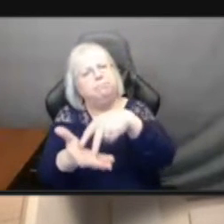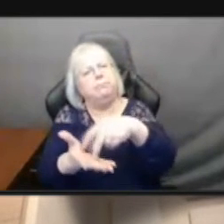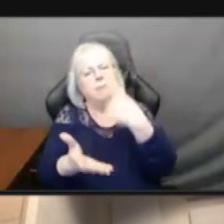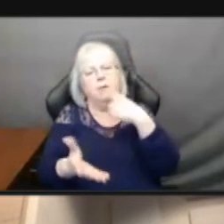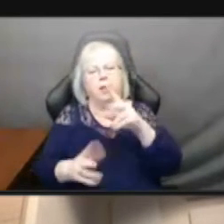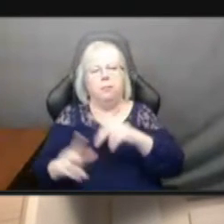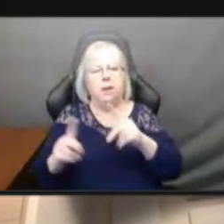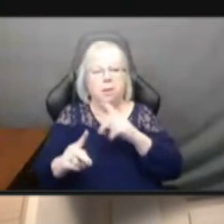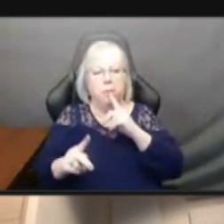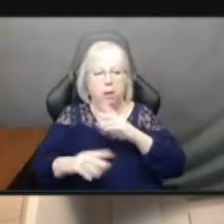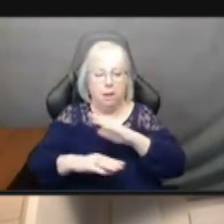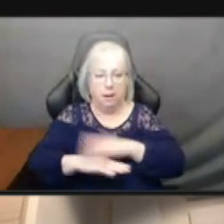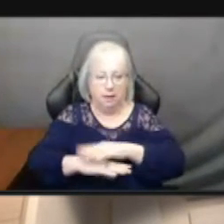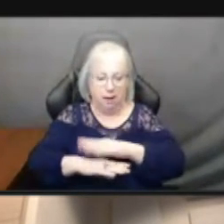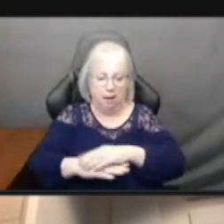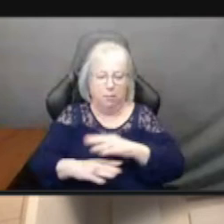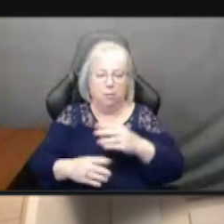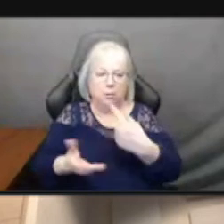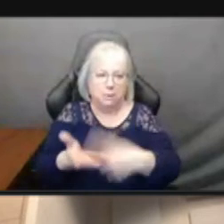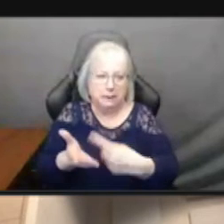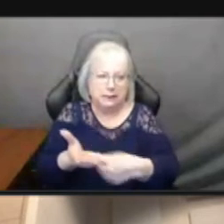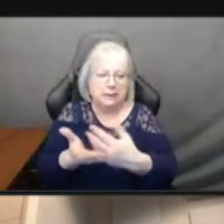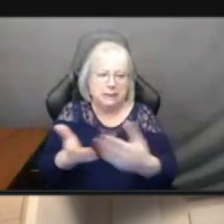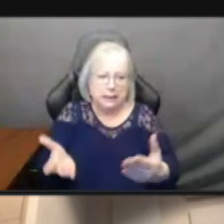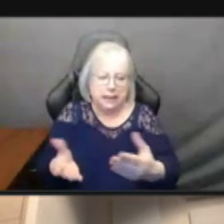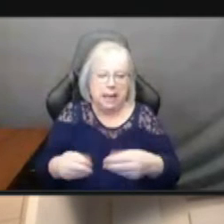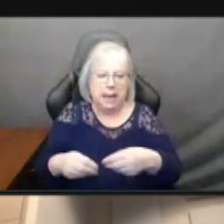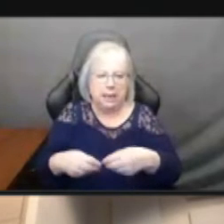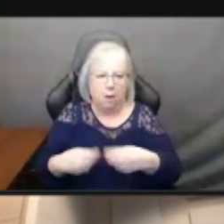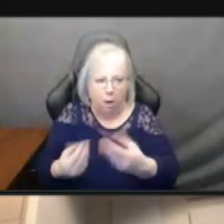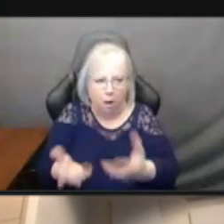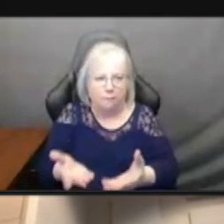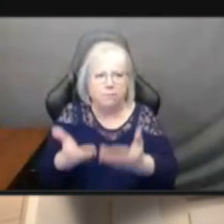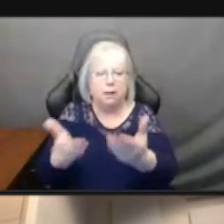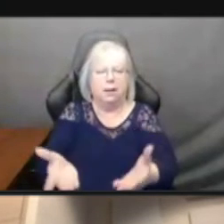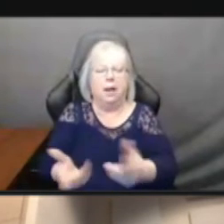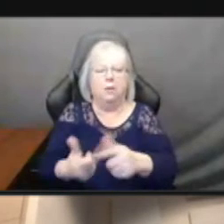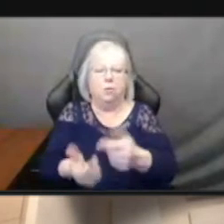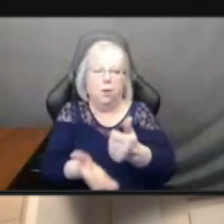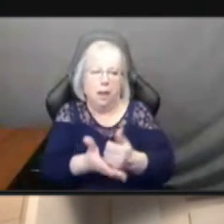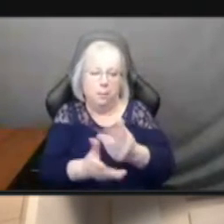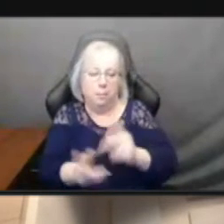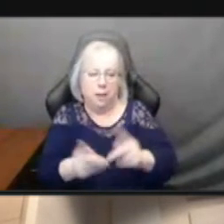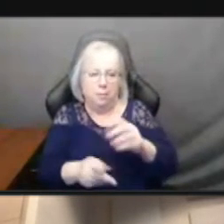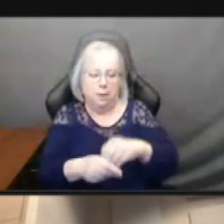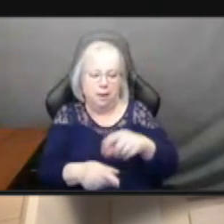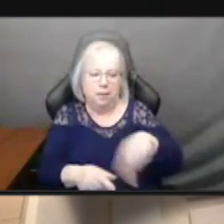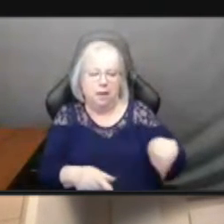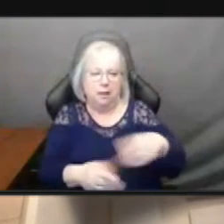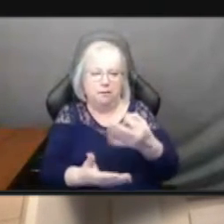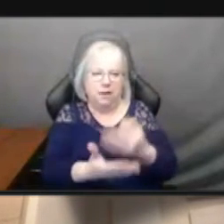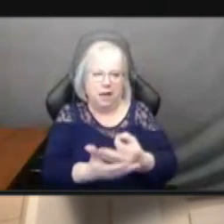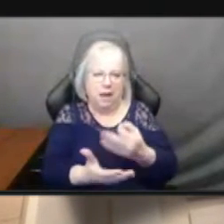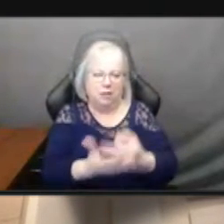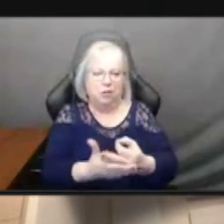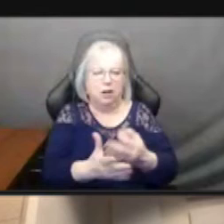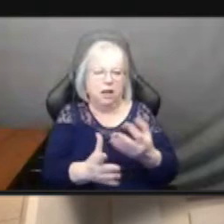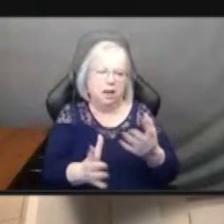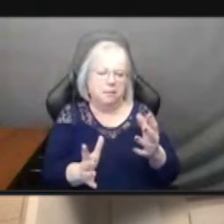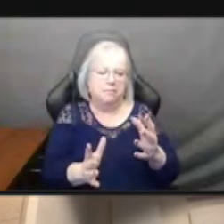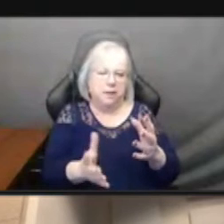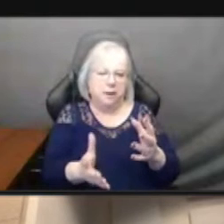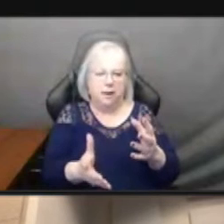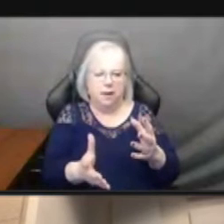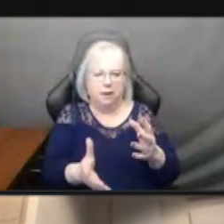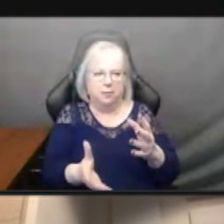help these certain communities that are affected in these financial demographics, and they shut